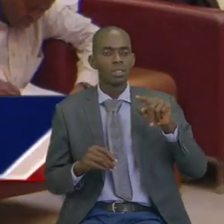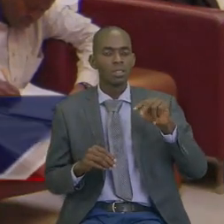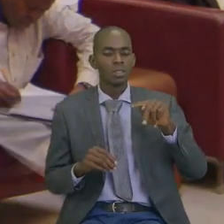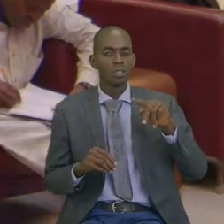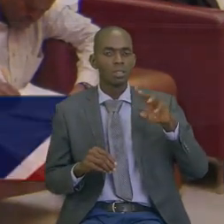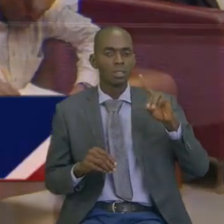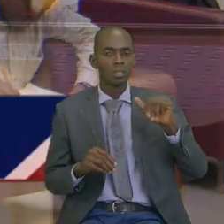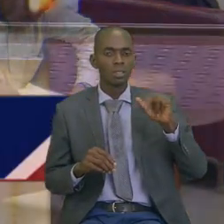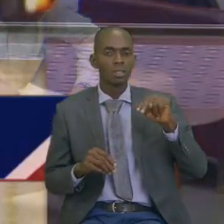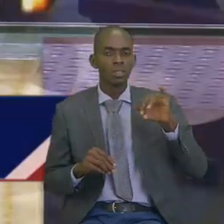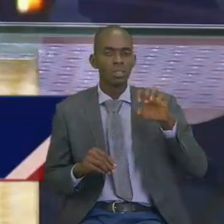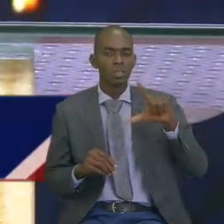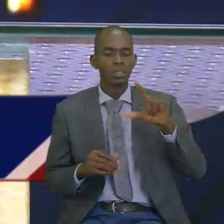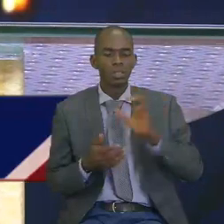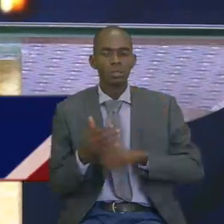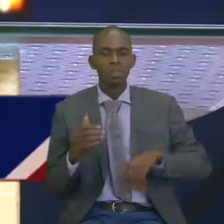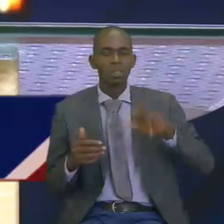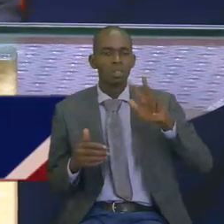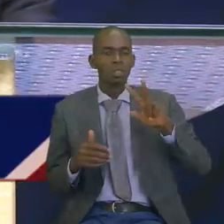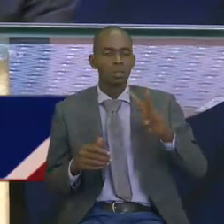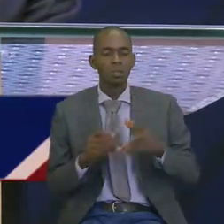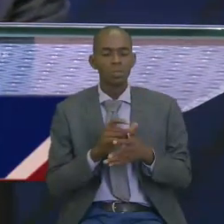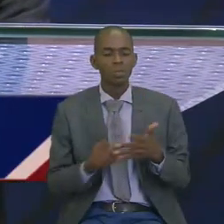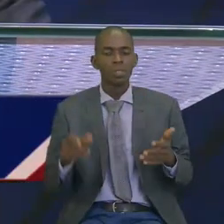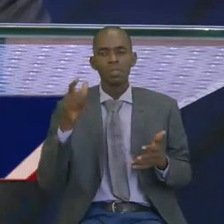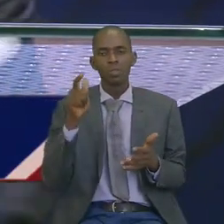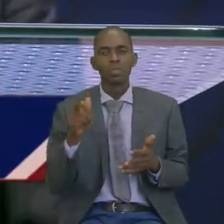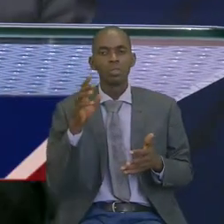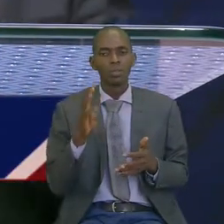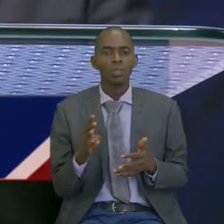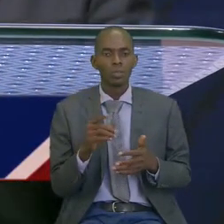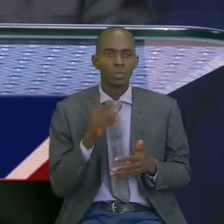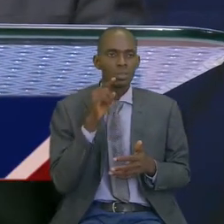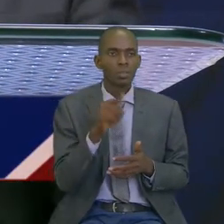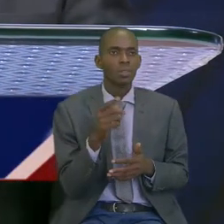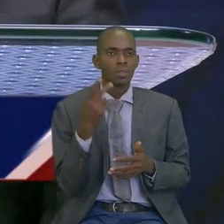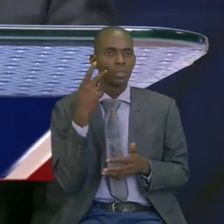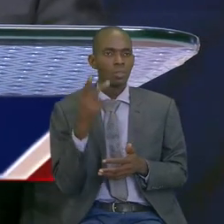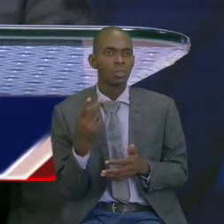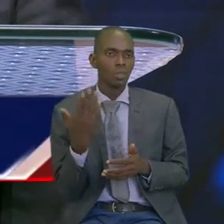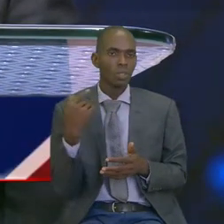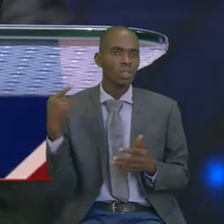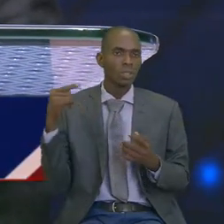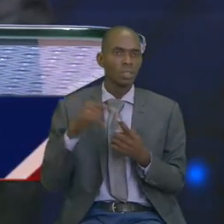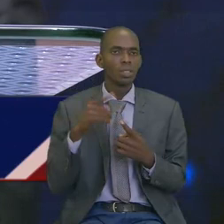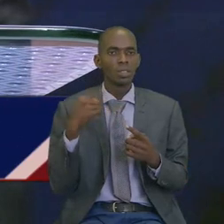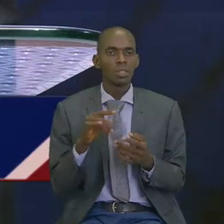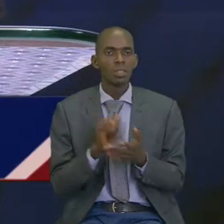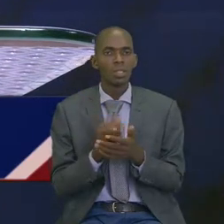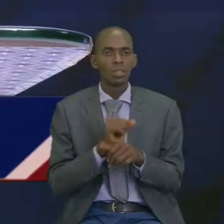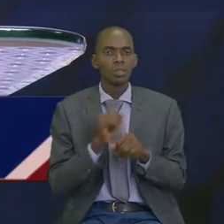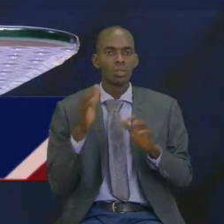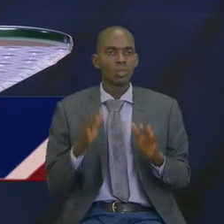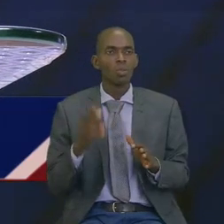Daniel chapter 2, reading from verse 34. Thou sawest till a stone was cut out